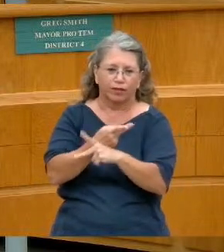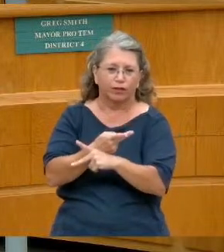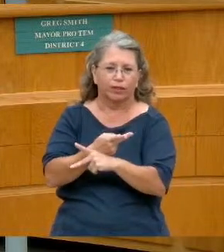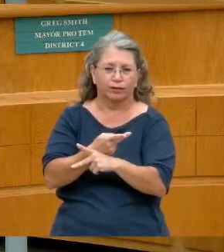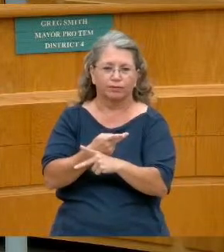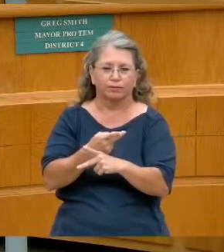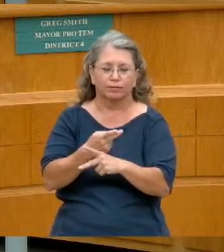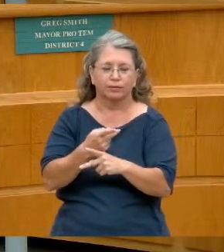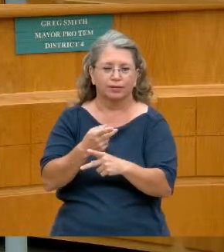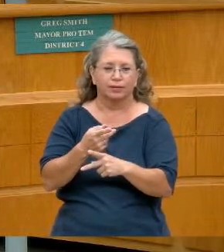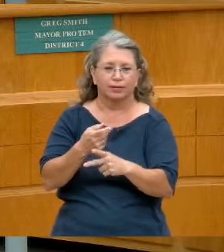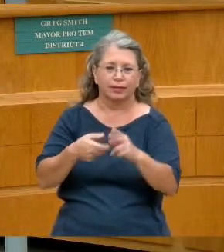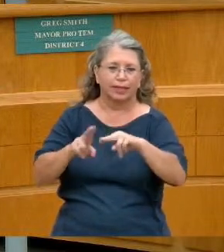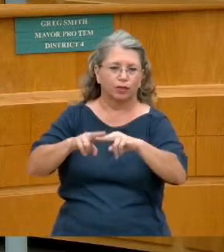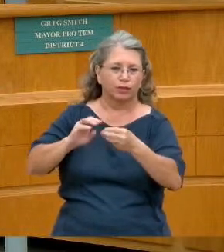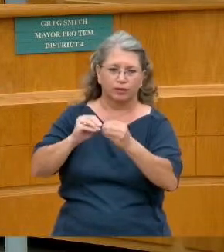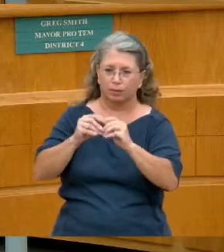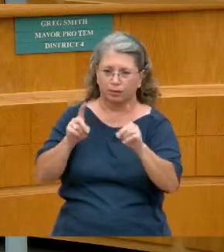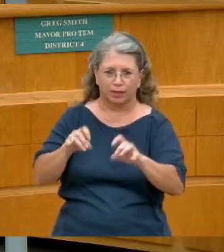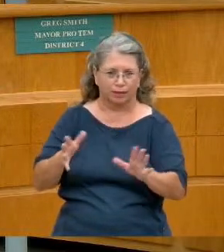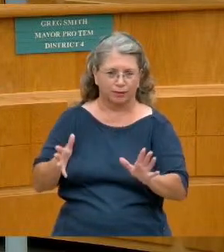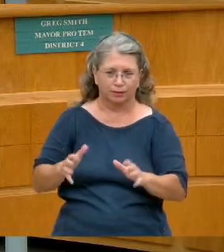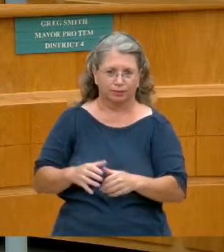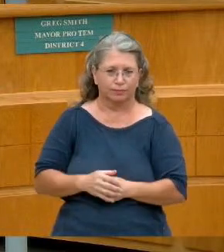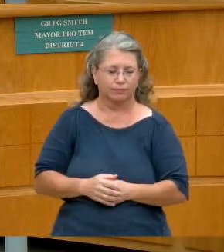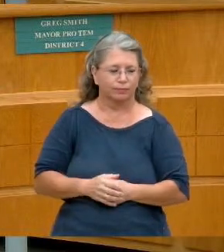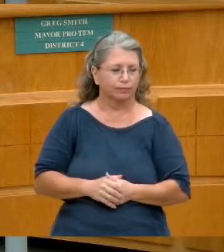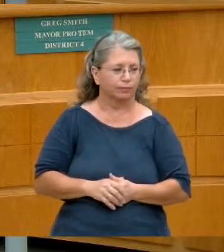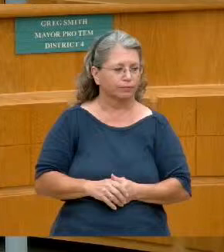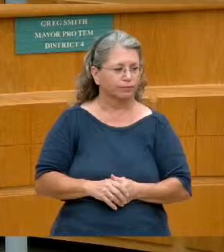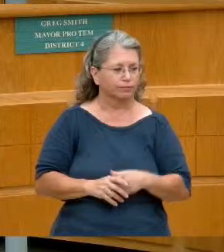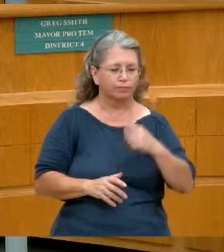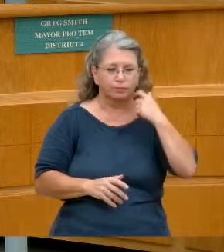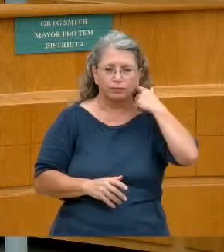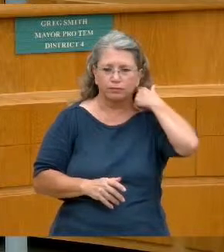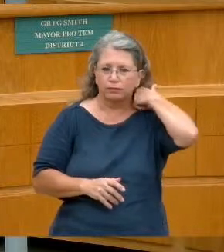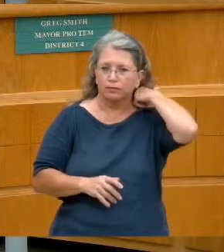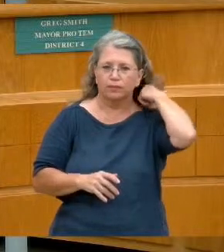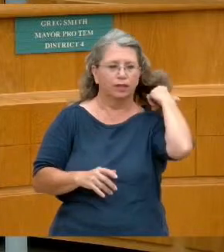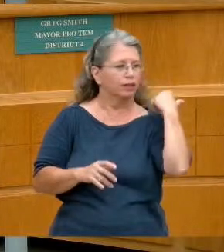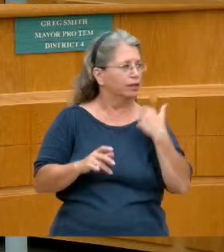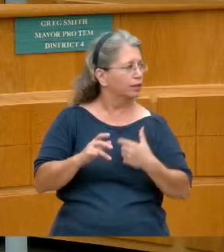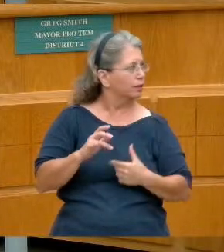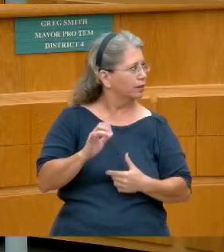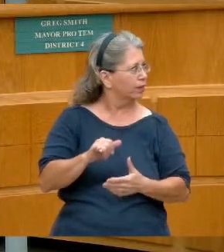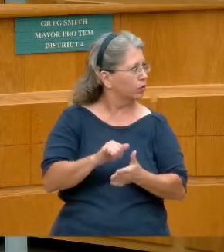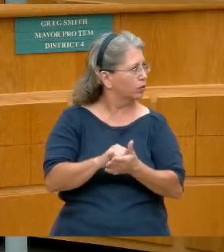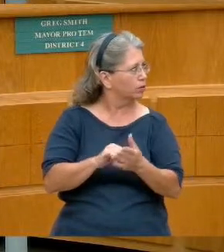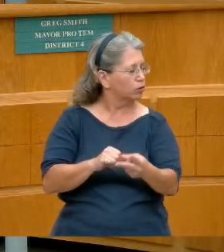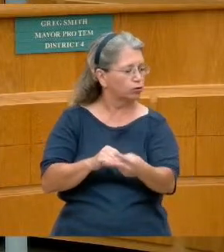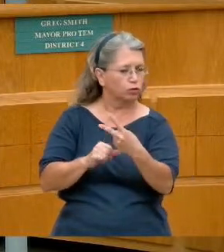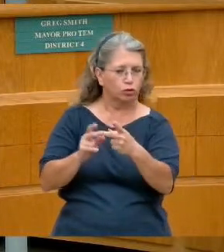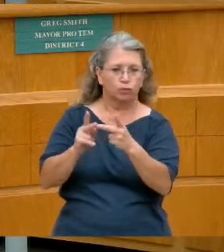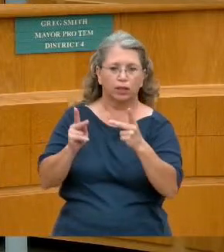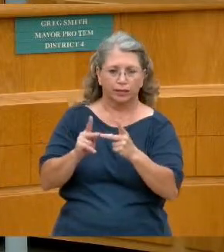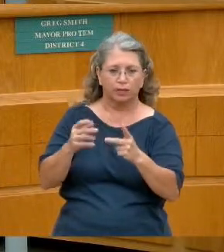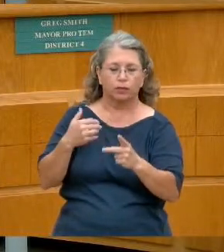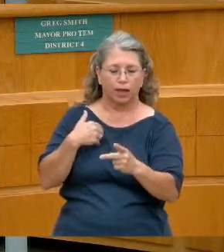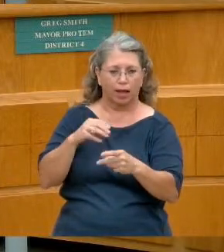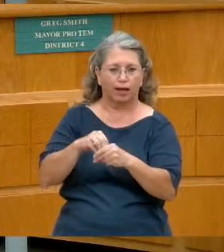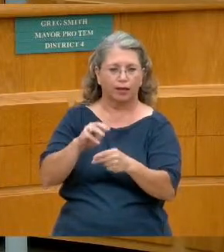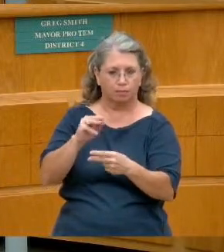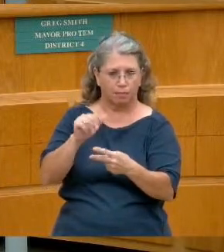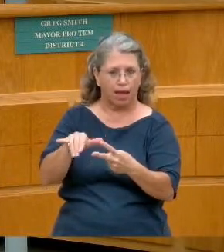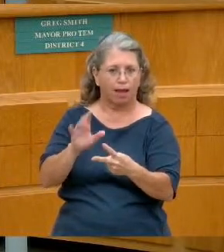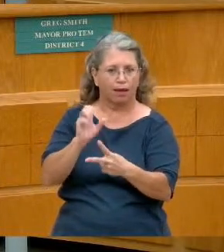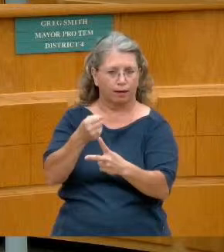Let's see, this over here, this was the localized outbreaks that we had in the middle of May. So you can see how the scale of what we're looking at